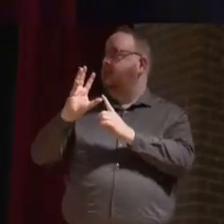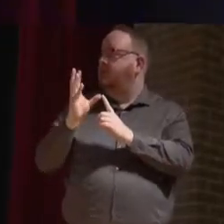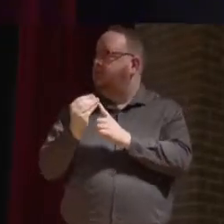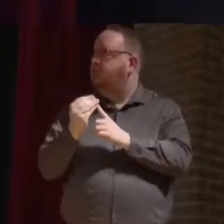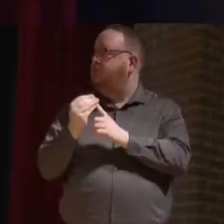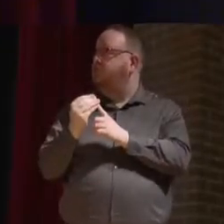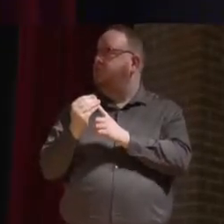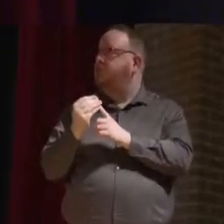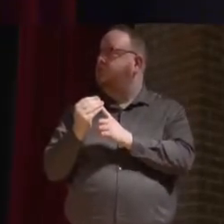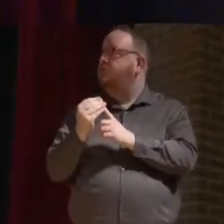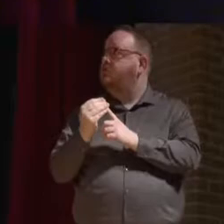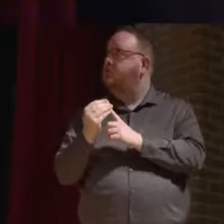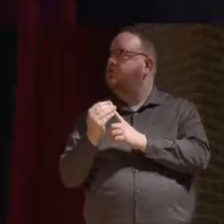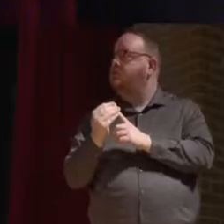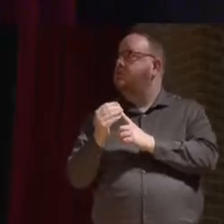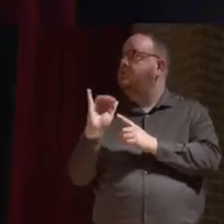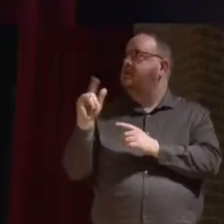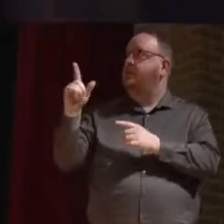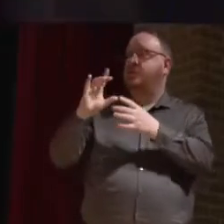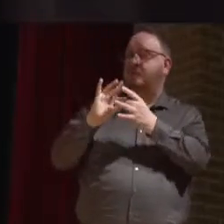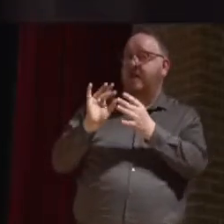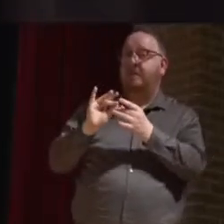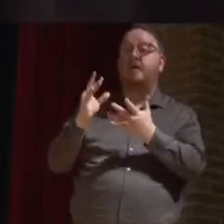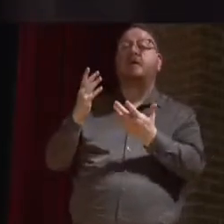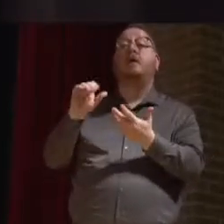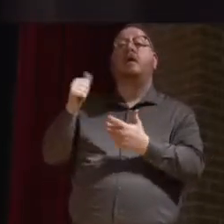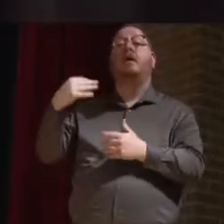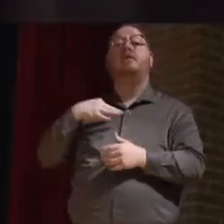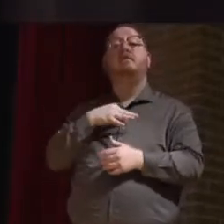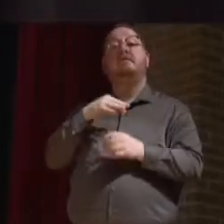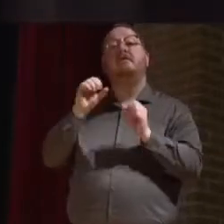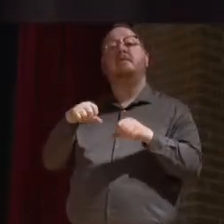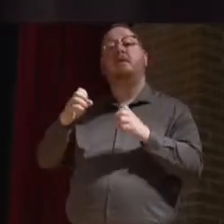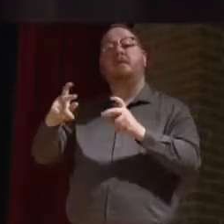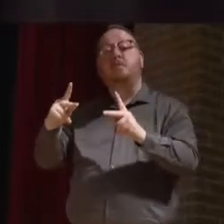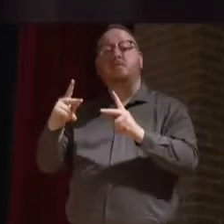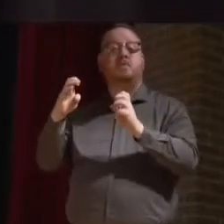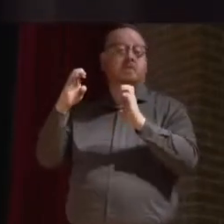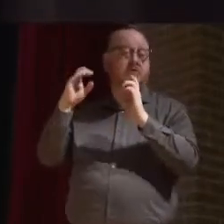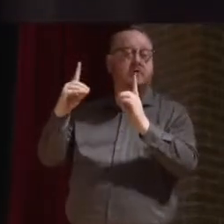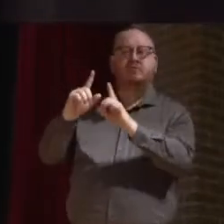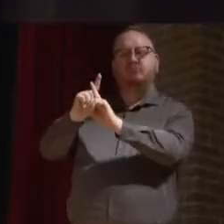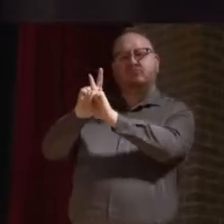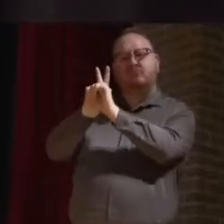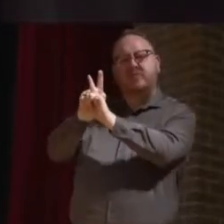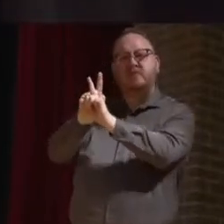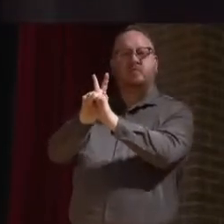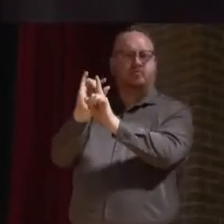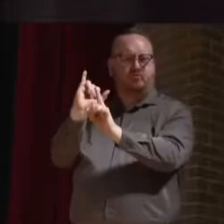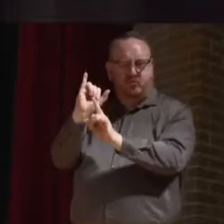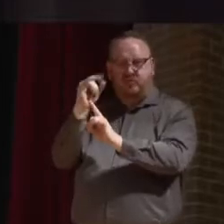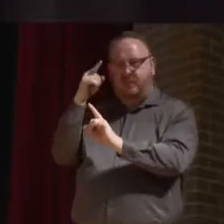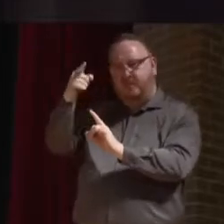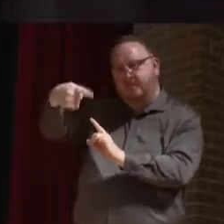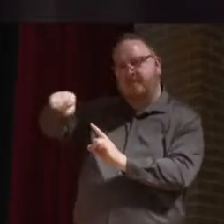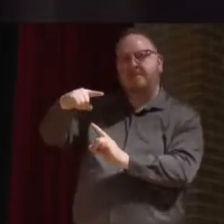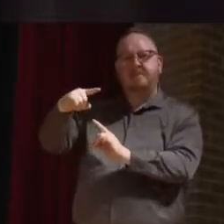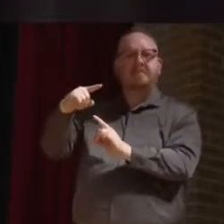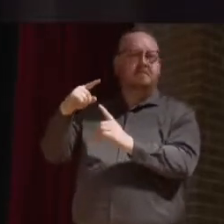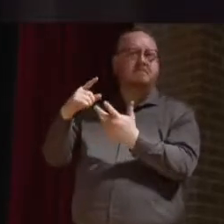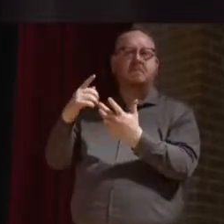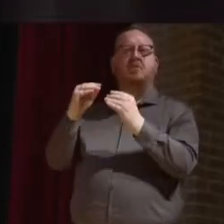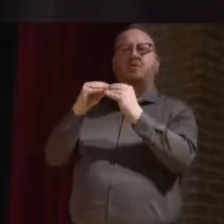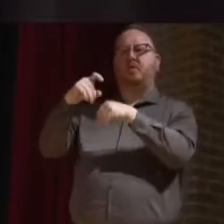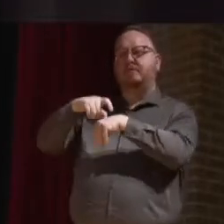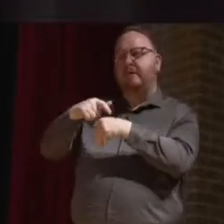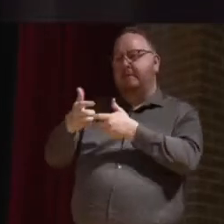Like you said, it maybe gives other staff members an opportunity to be mentored to those and gives them a chance to shine as